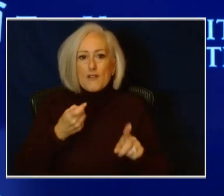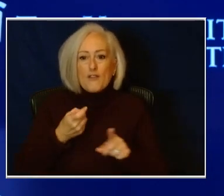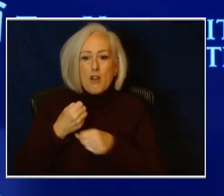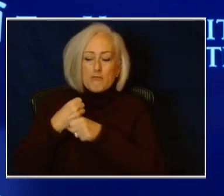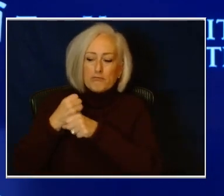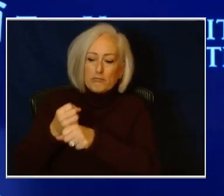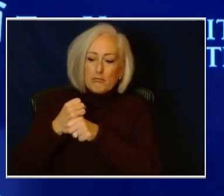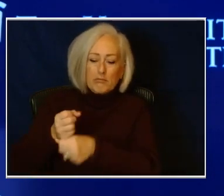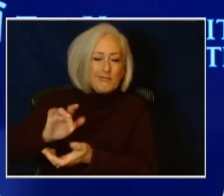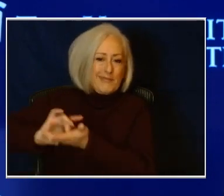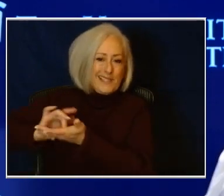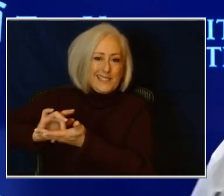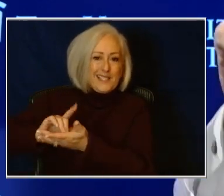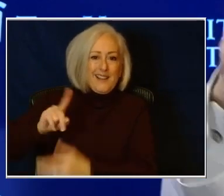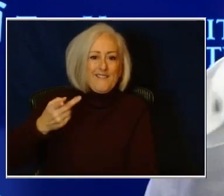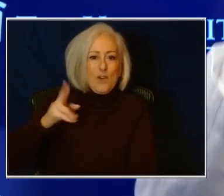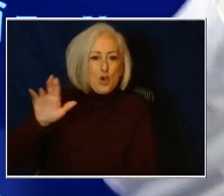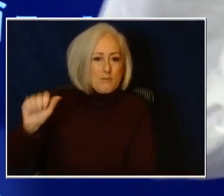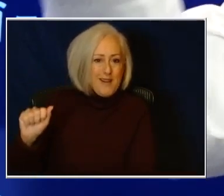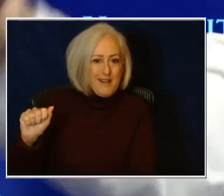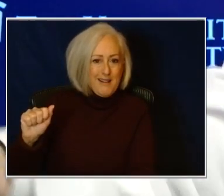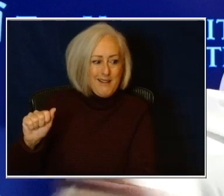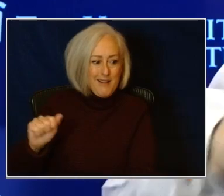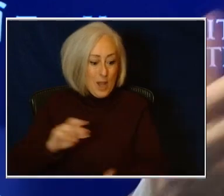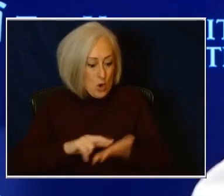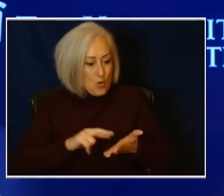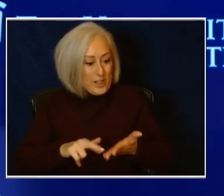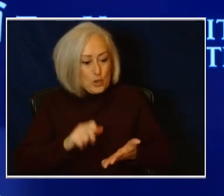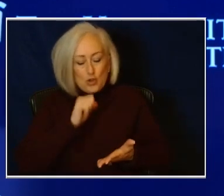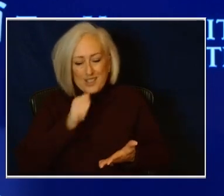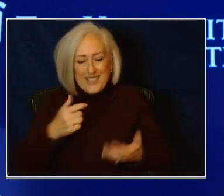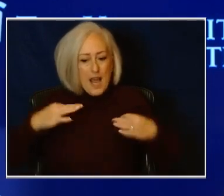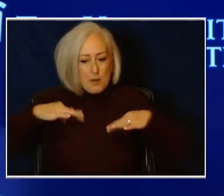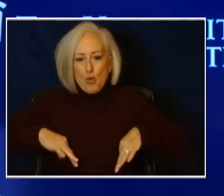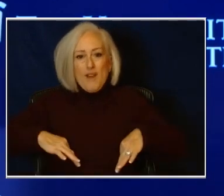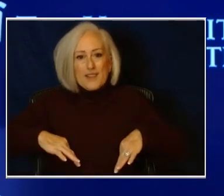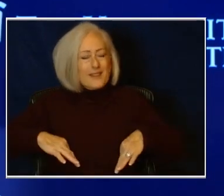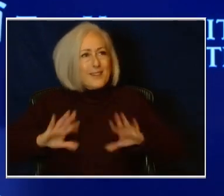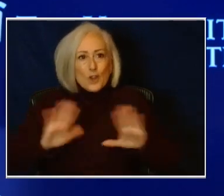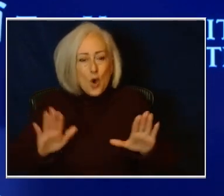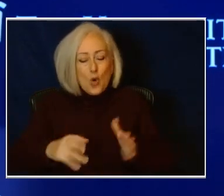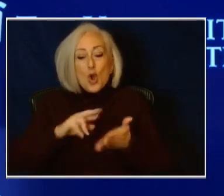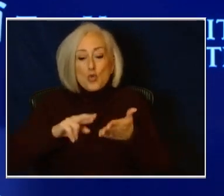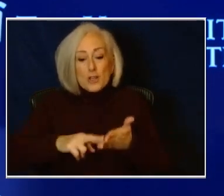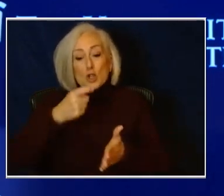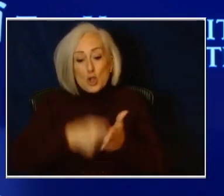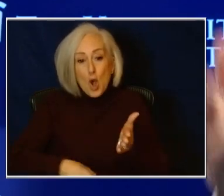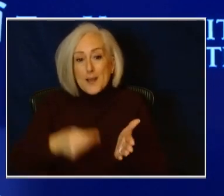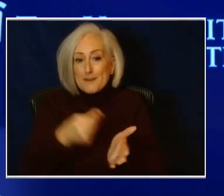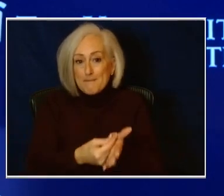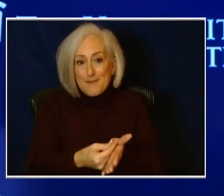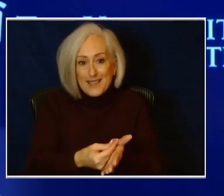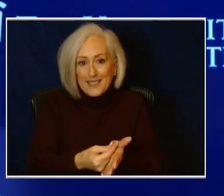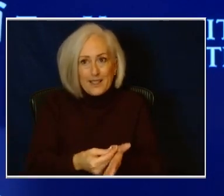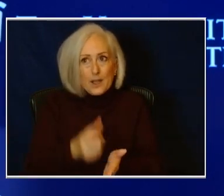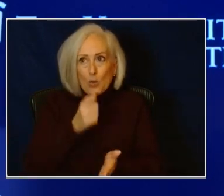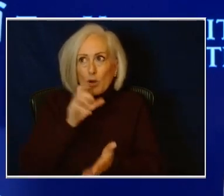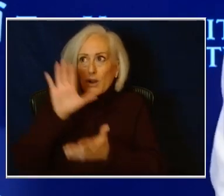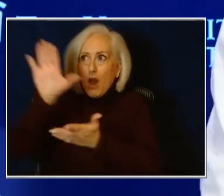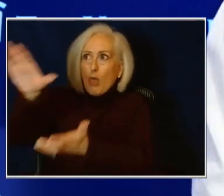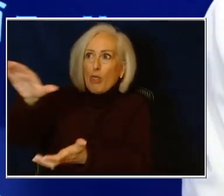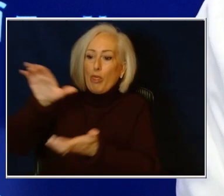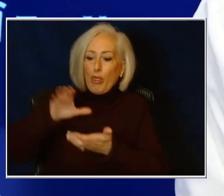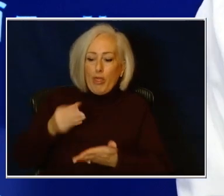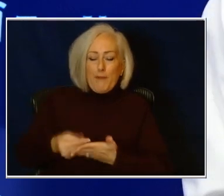research itself is not profitable. Like, we have to pay extra money. Research costs us money to do. It's not something it's not some big profit center for a health system